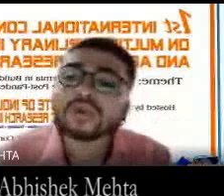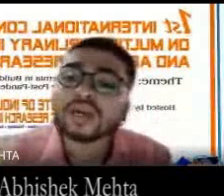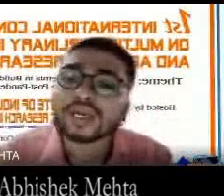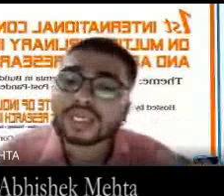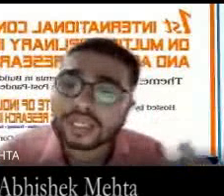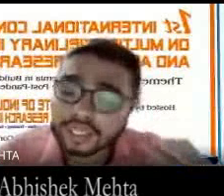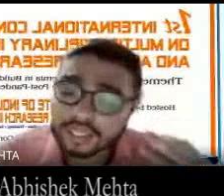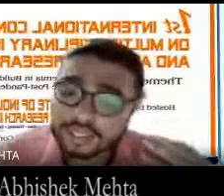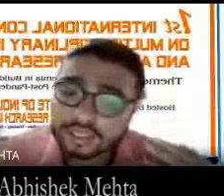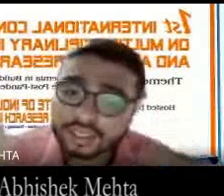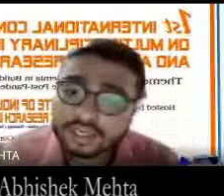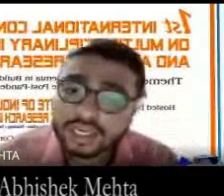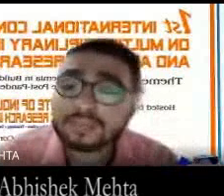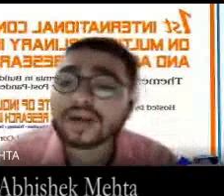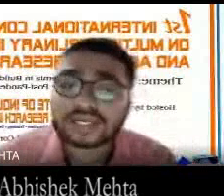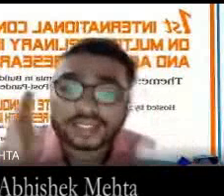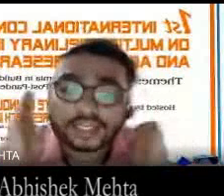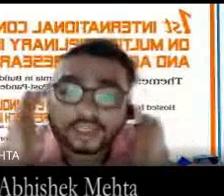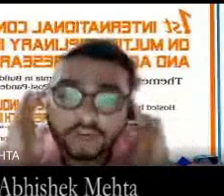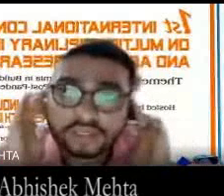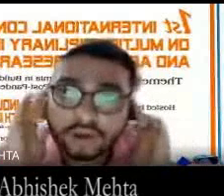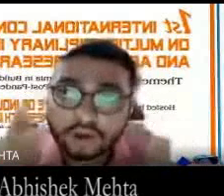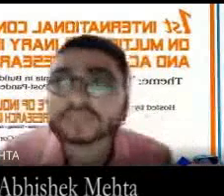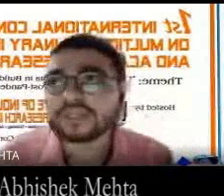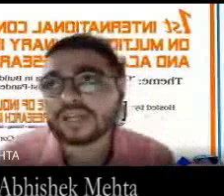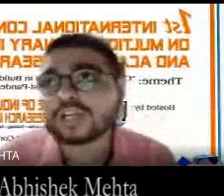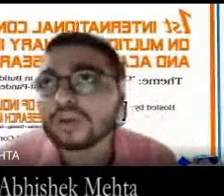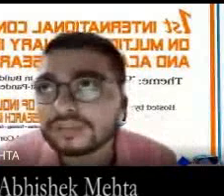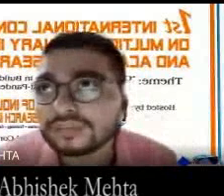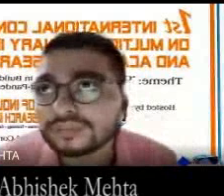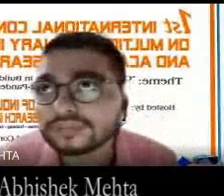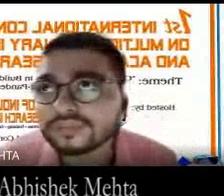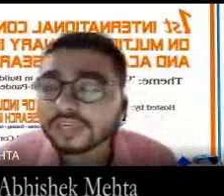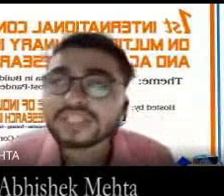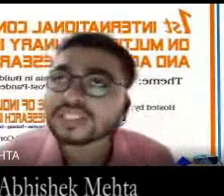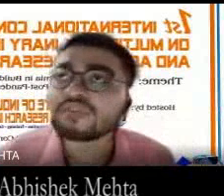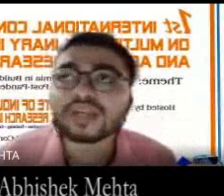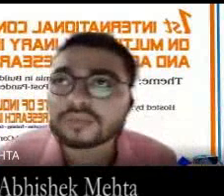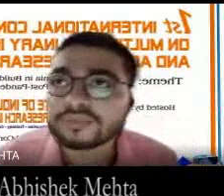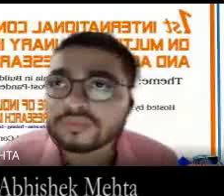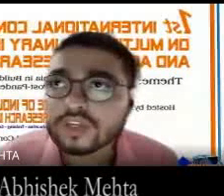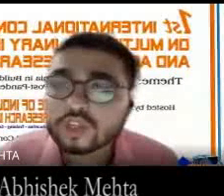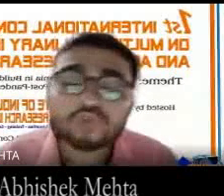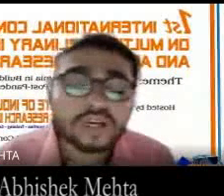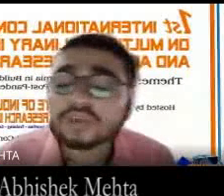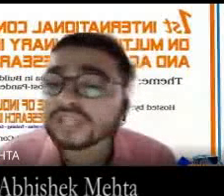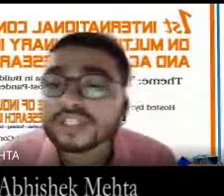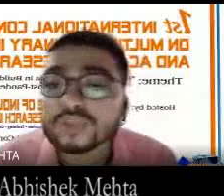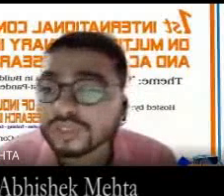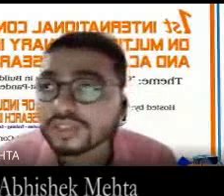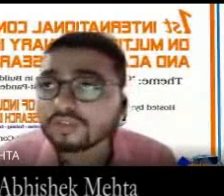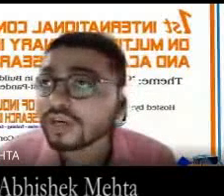have uh, partly not audible at all. That means deaf and dumb. So what about